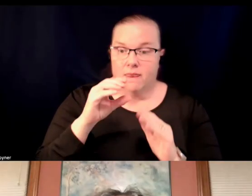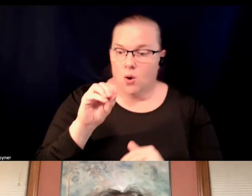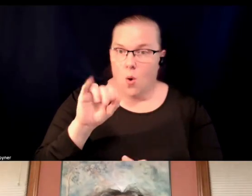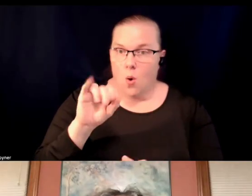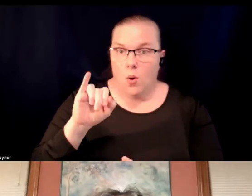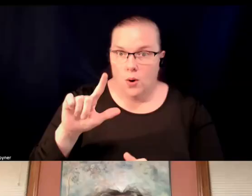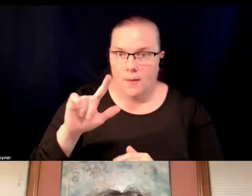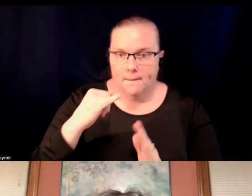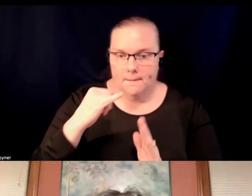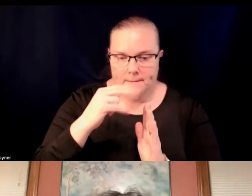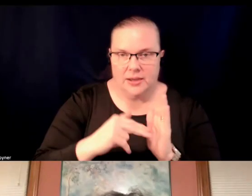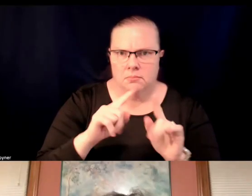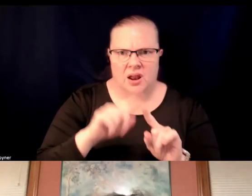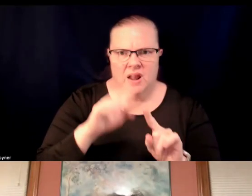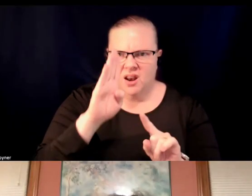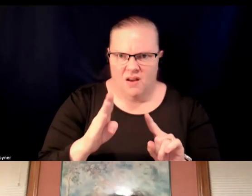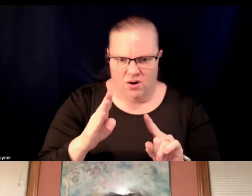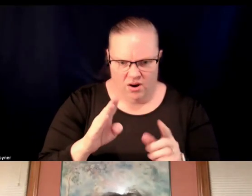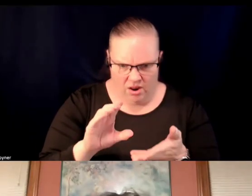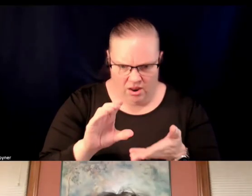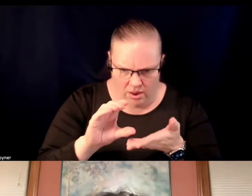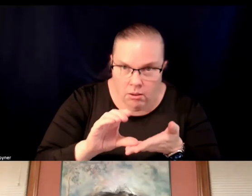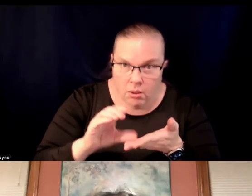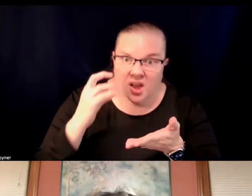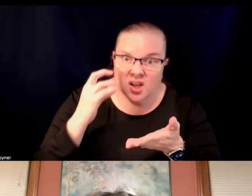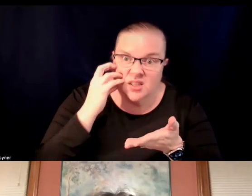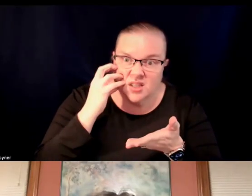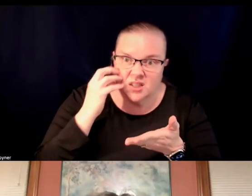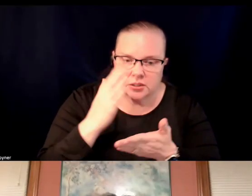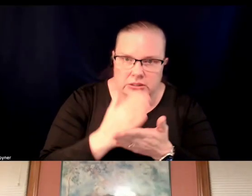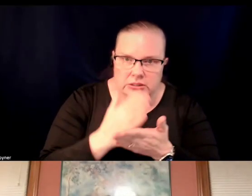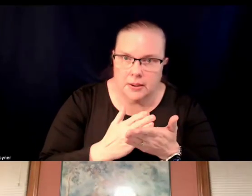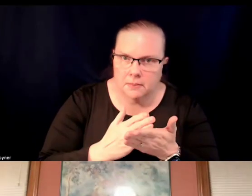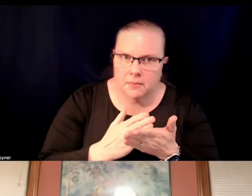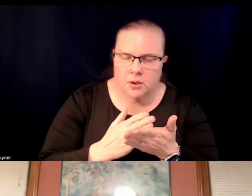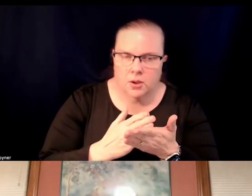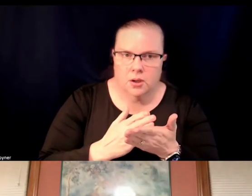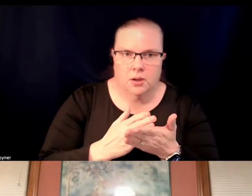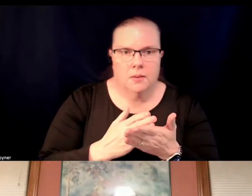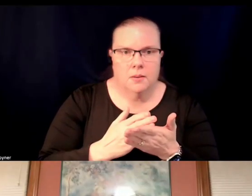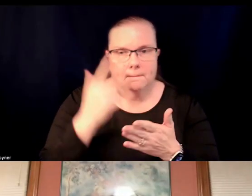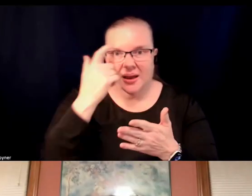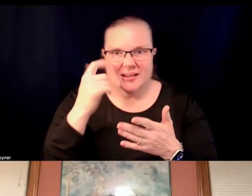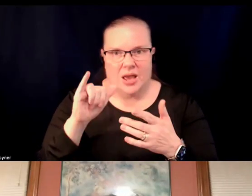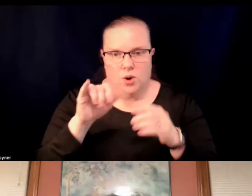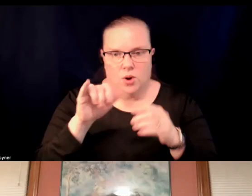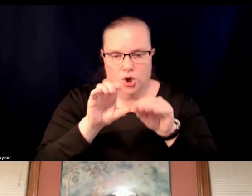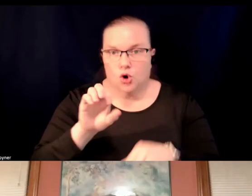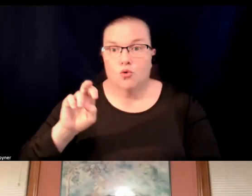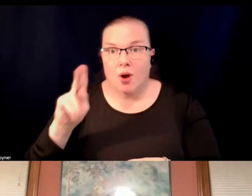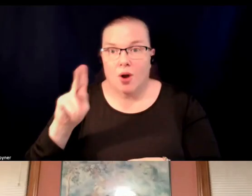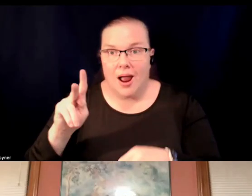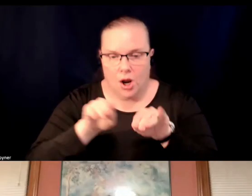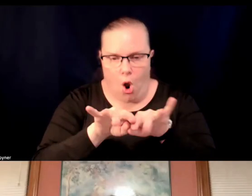would have like a half an inch to an inch thick some places on the canvas. Because I just think, oh my gosh, that would crack all over the place.